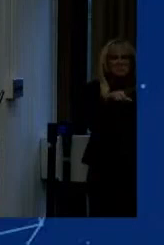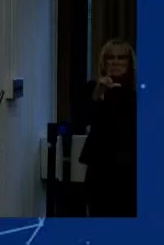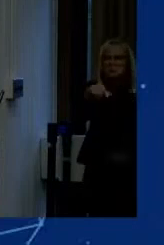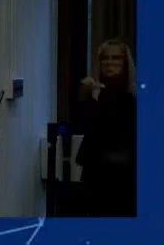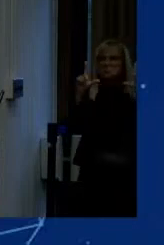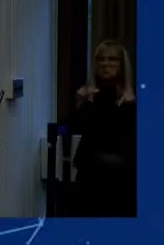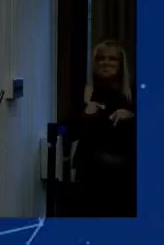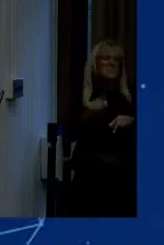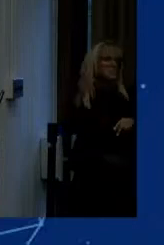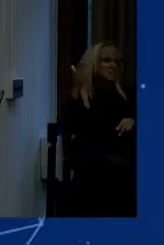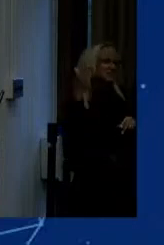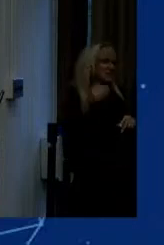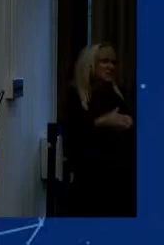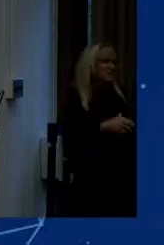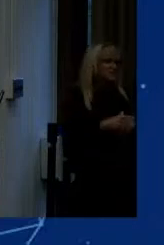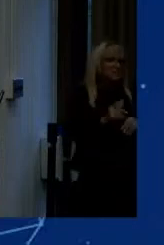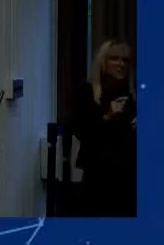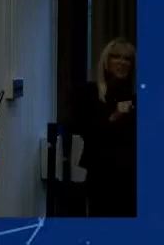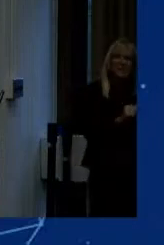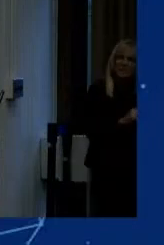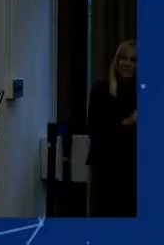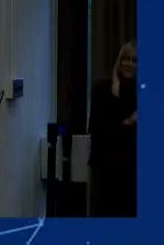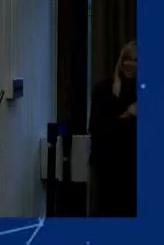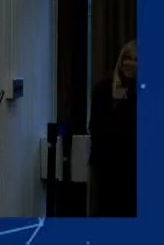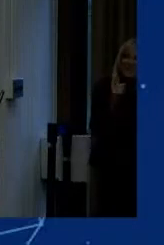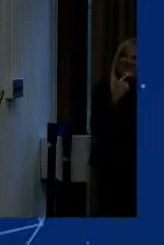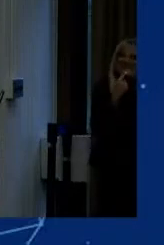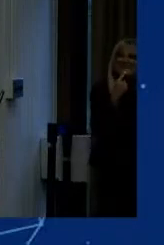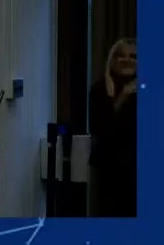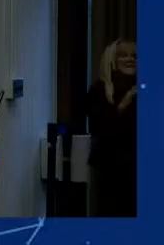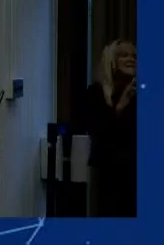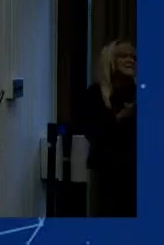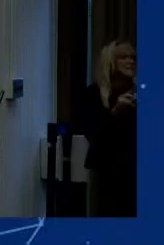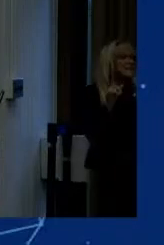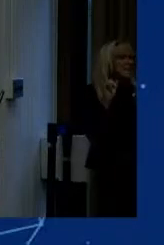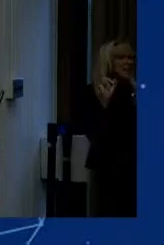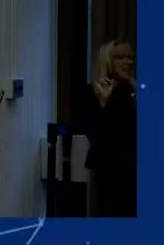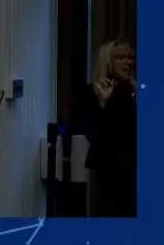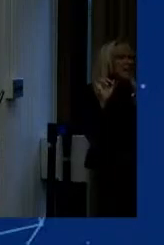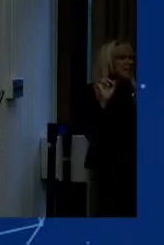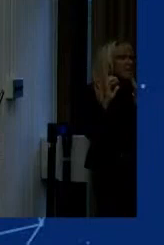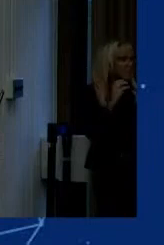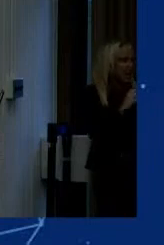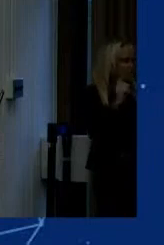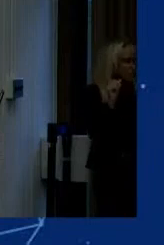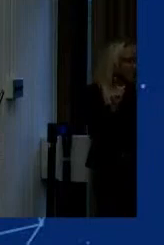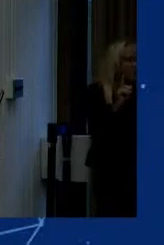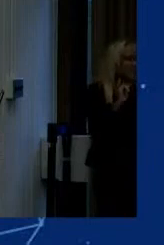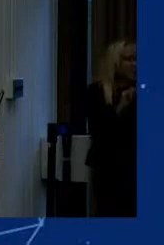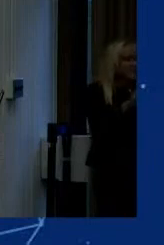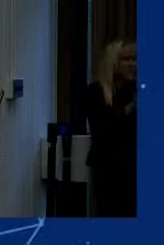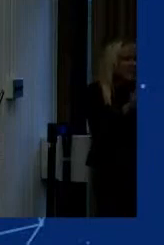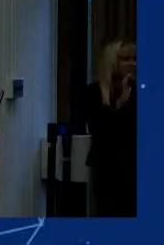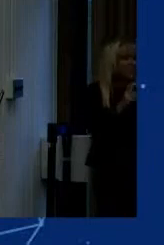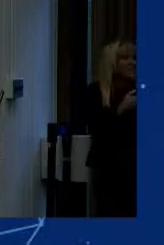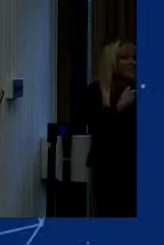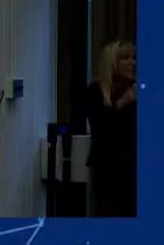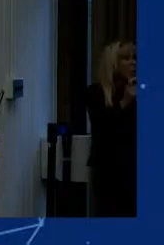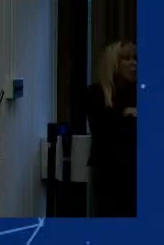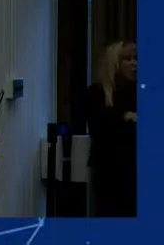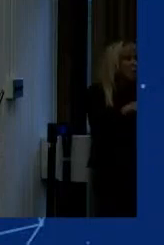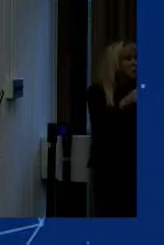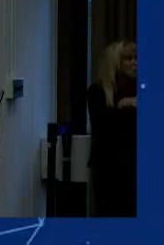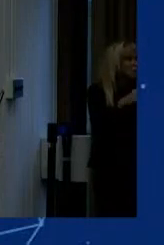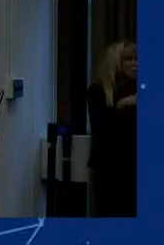presentation. So I put in a prompt to simplify this paragraph. That is the abstract from the article from